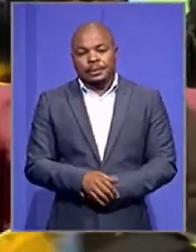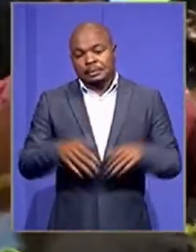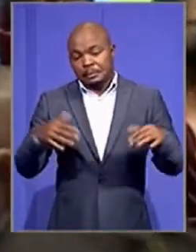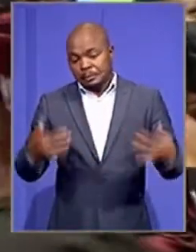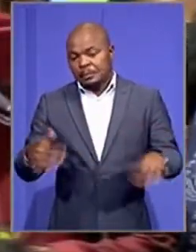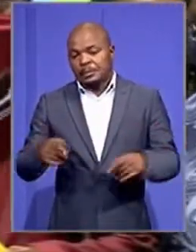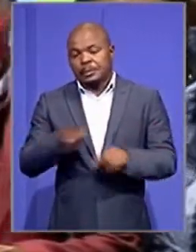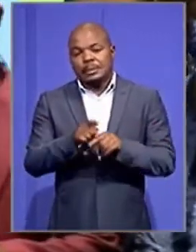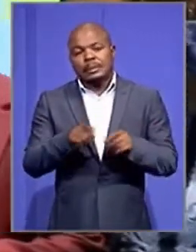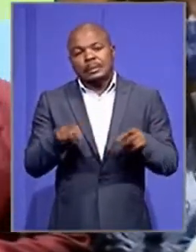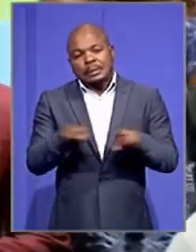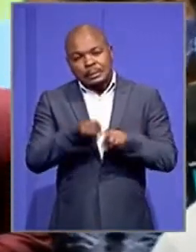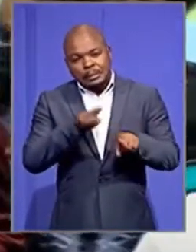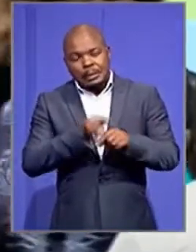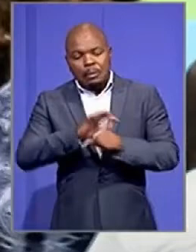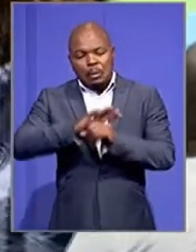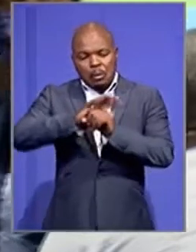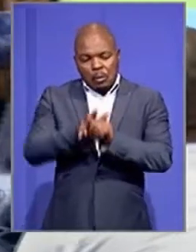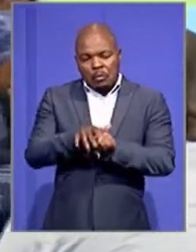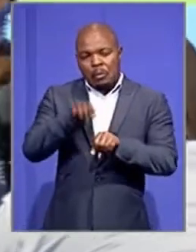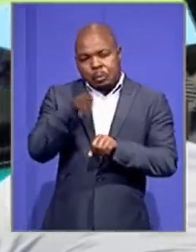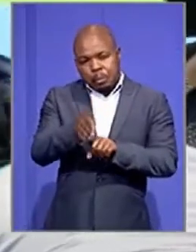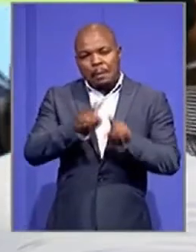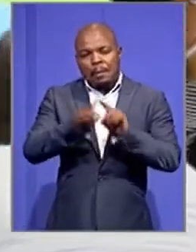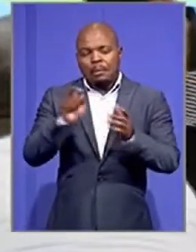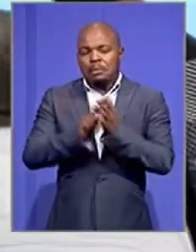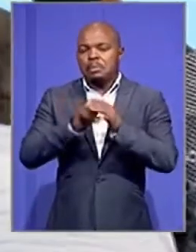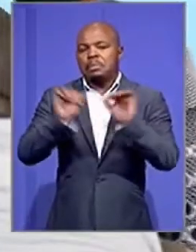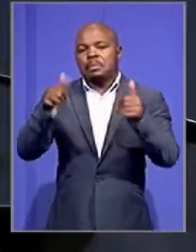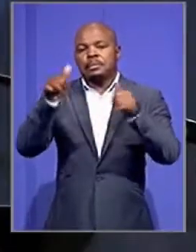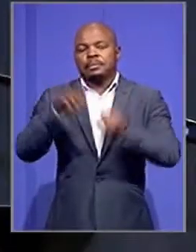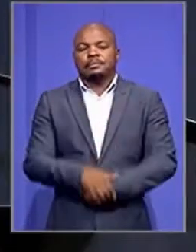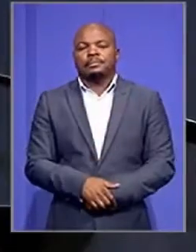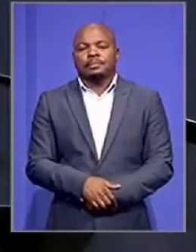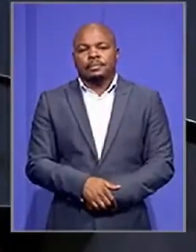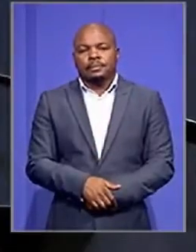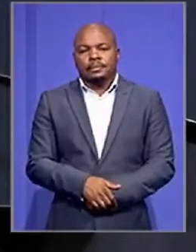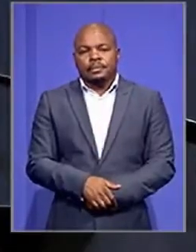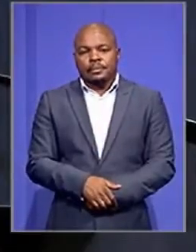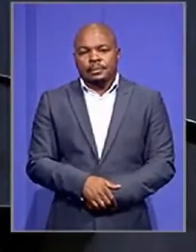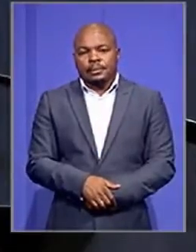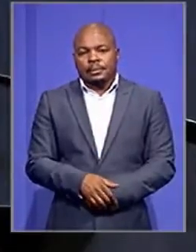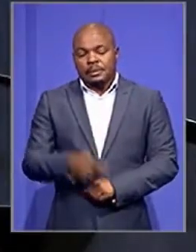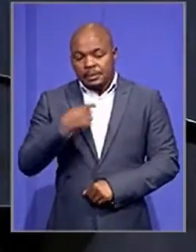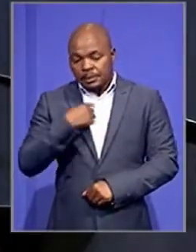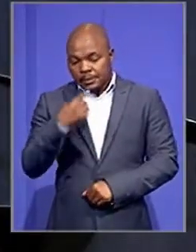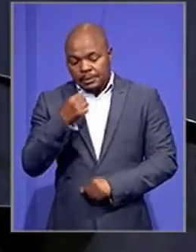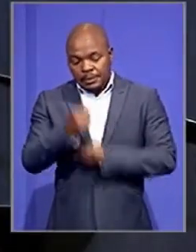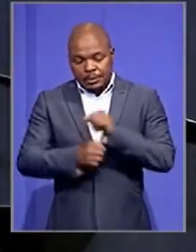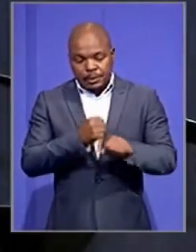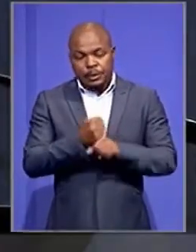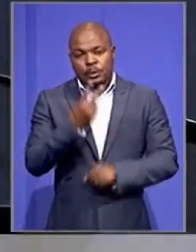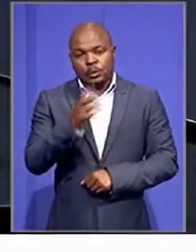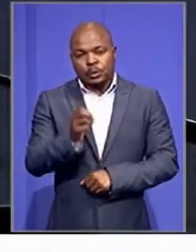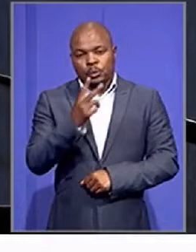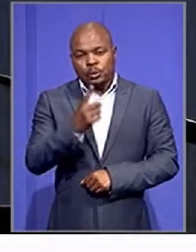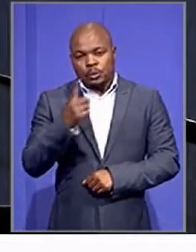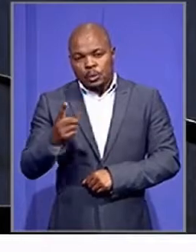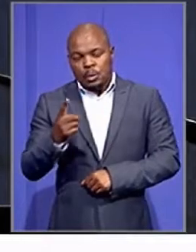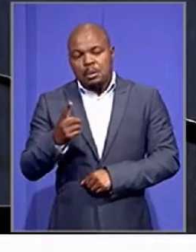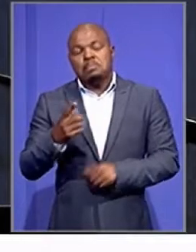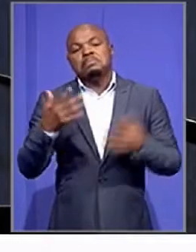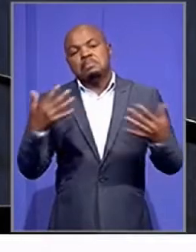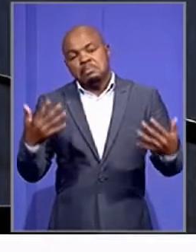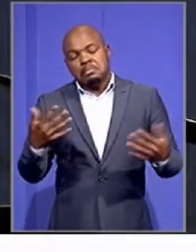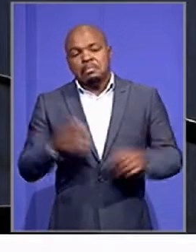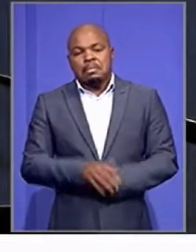diragetse le ka tlase ga seemo se thata sa lewa la COVID-19. As I say, the class of 21 is literally and